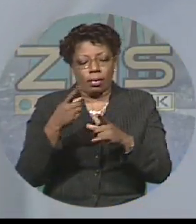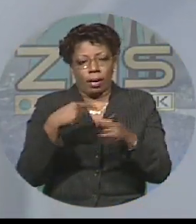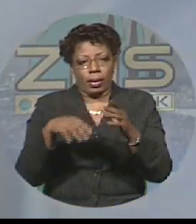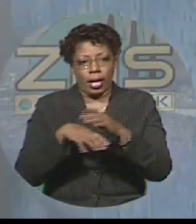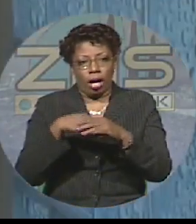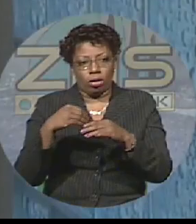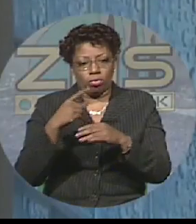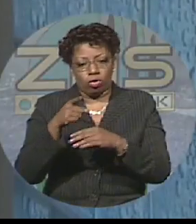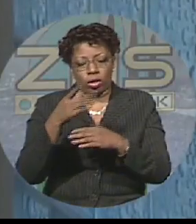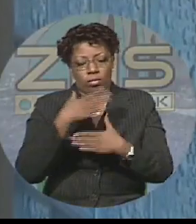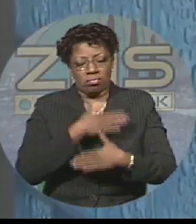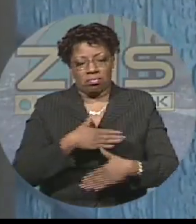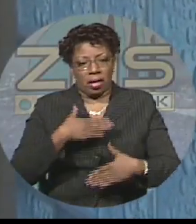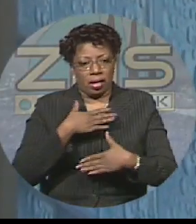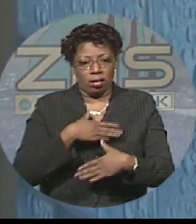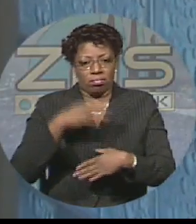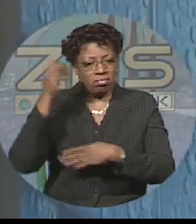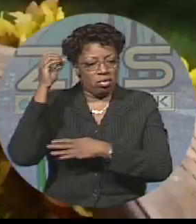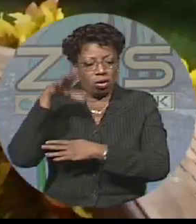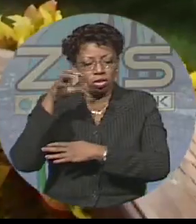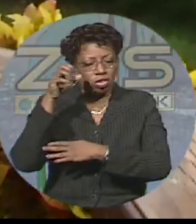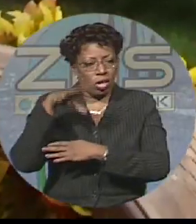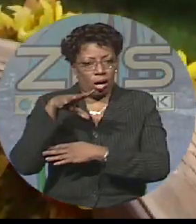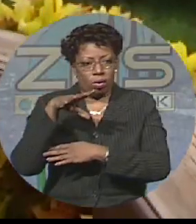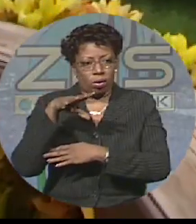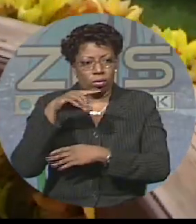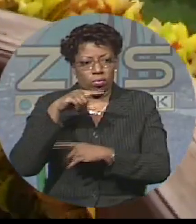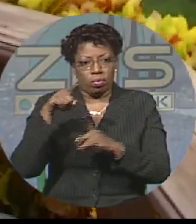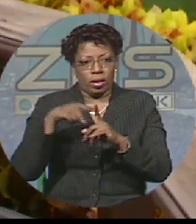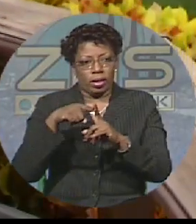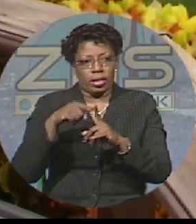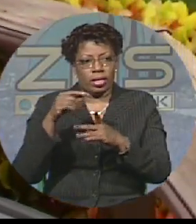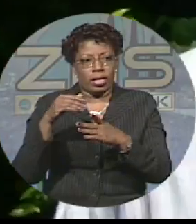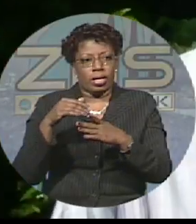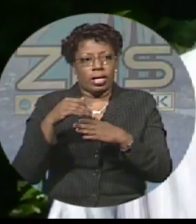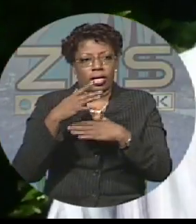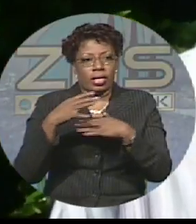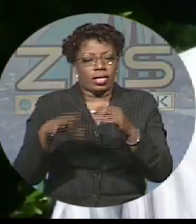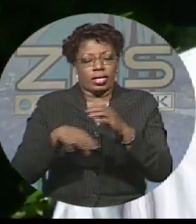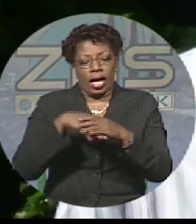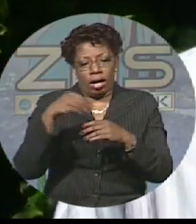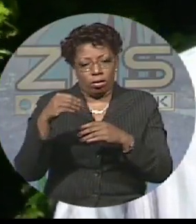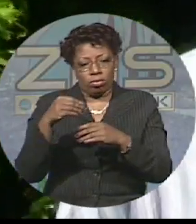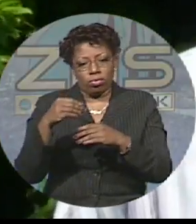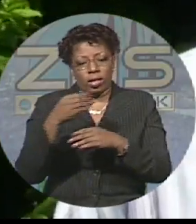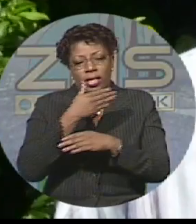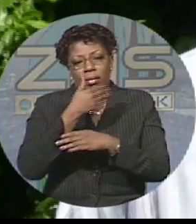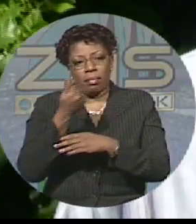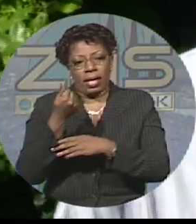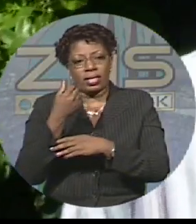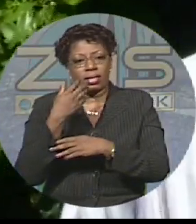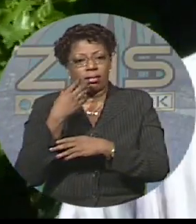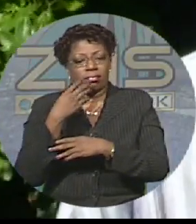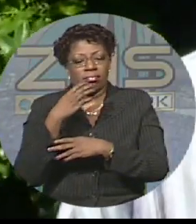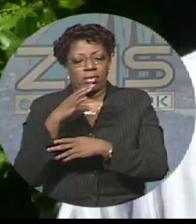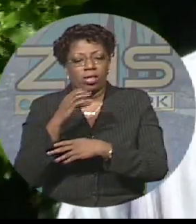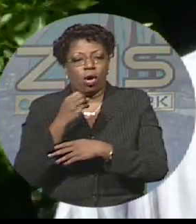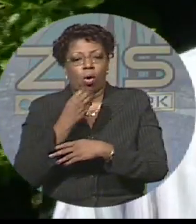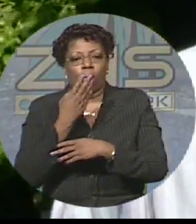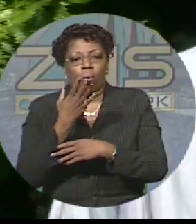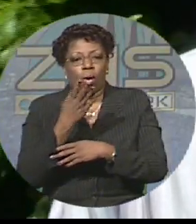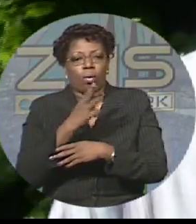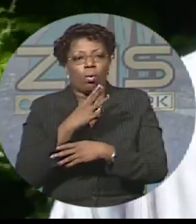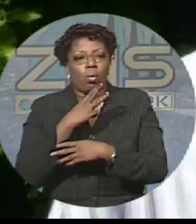a bath or a shower when the sun's out or has just gone in, then you're going to get the best heat. First thing in the